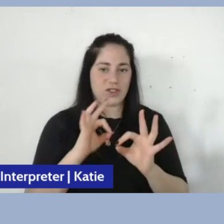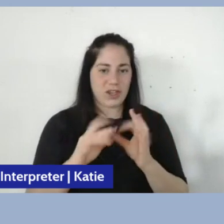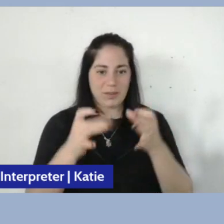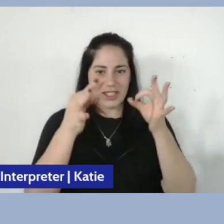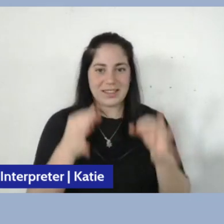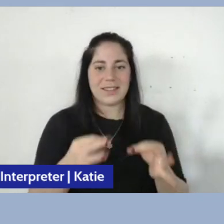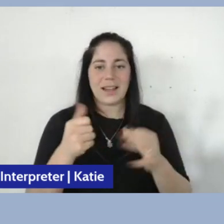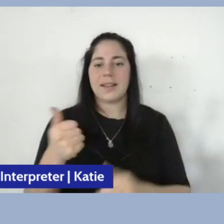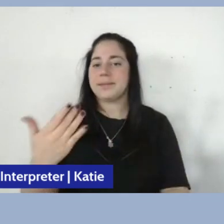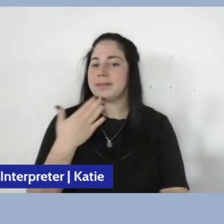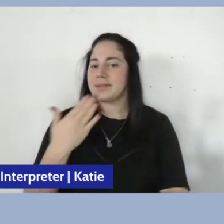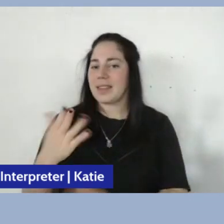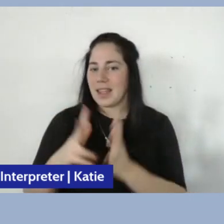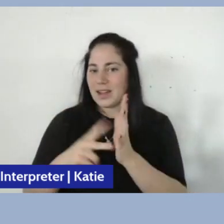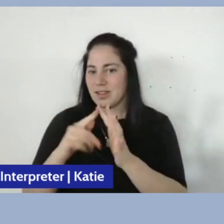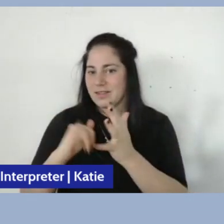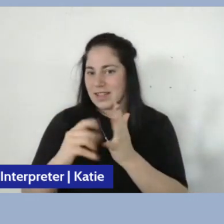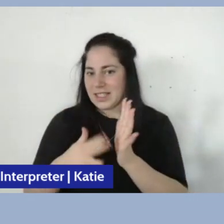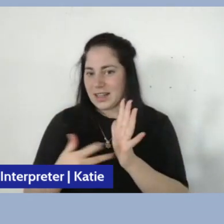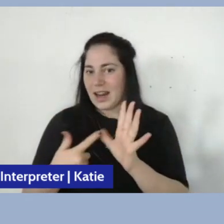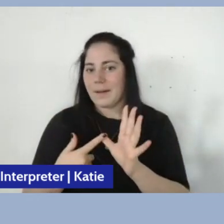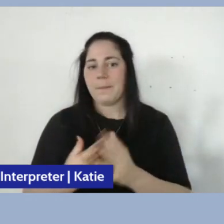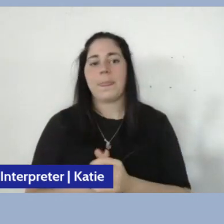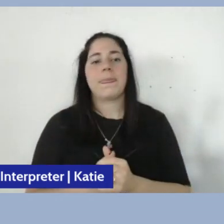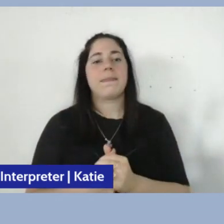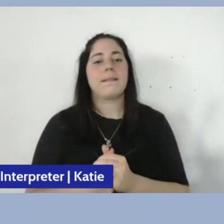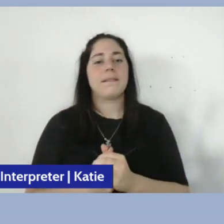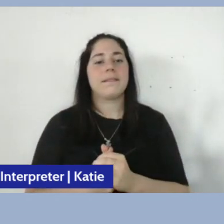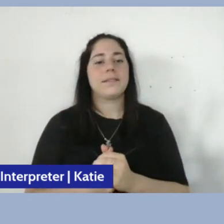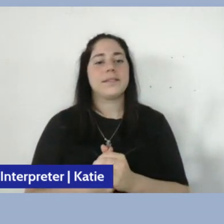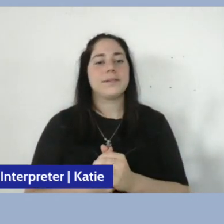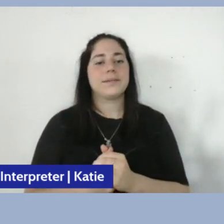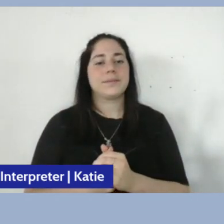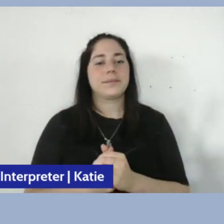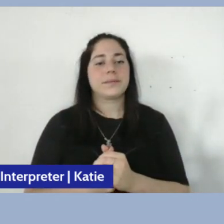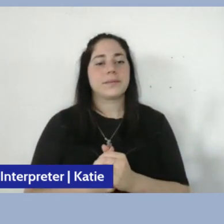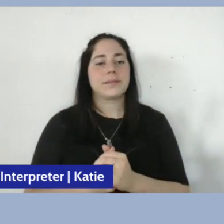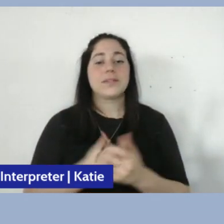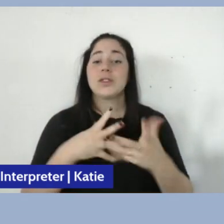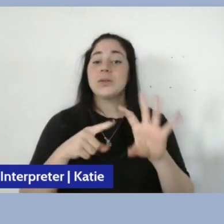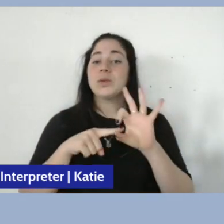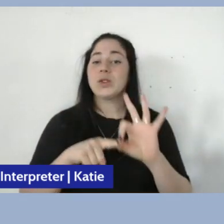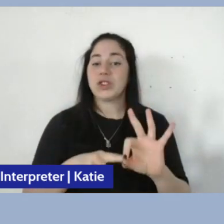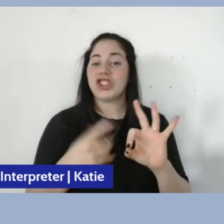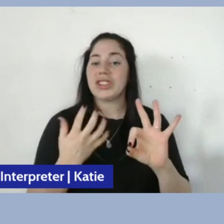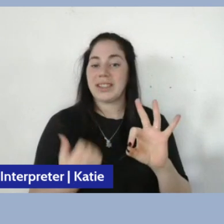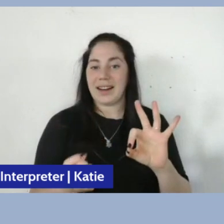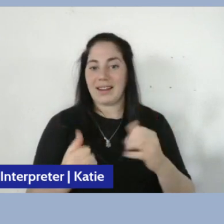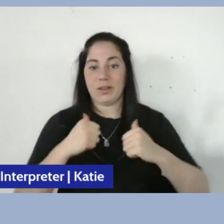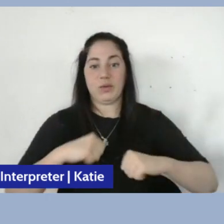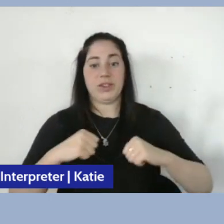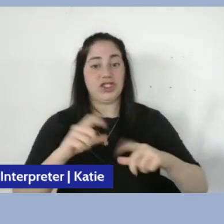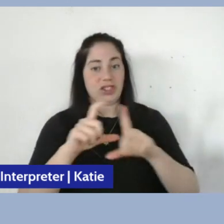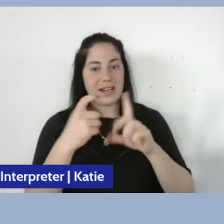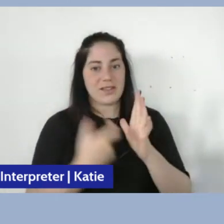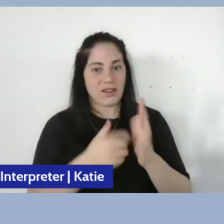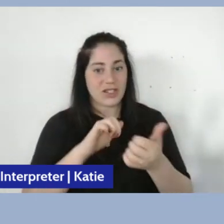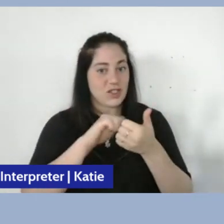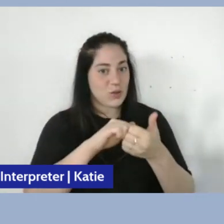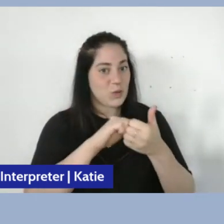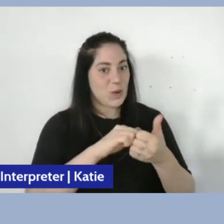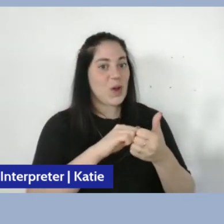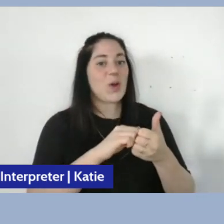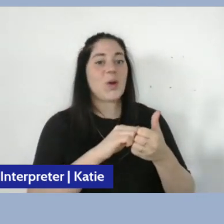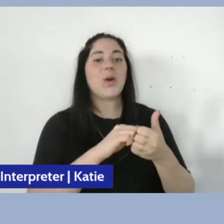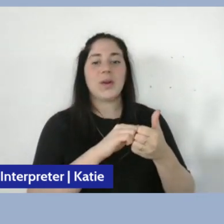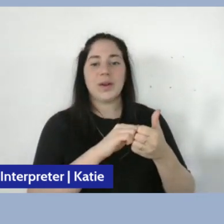Vesna. So your point on interprofessional training, there was a question about whether we're going to train clinicians to work with interpreters. I believe